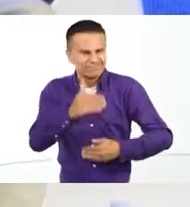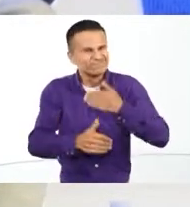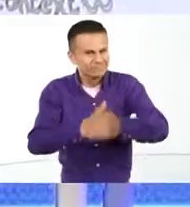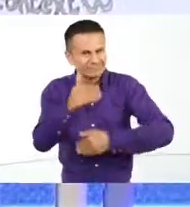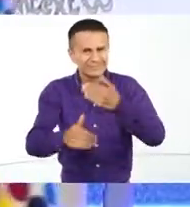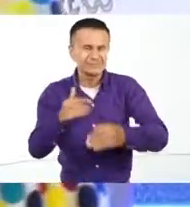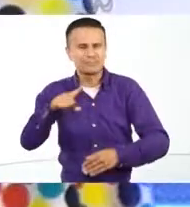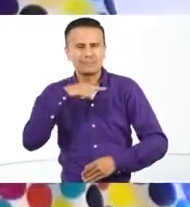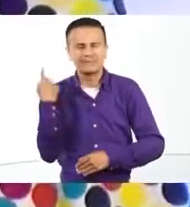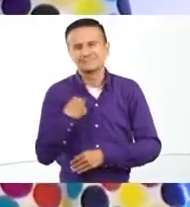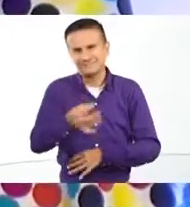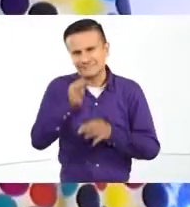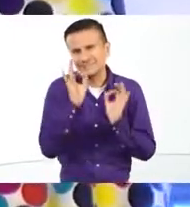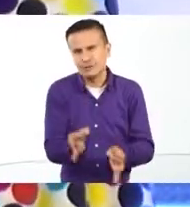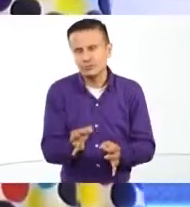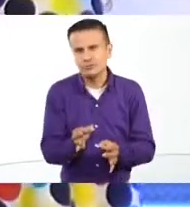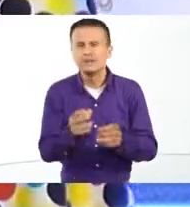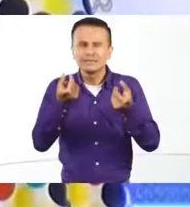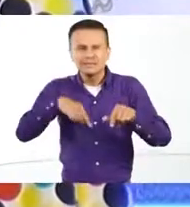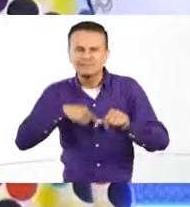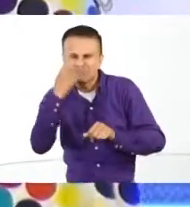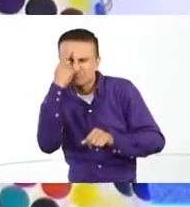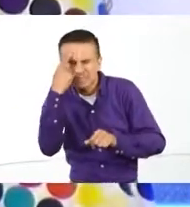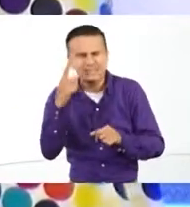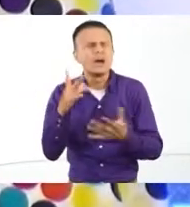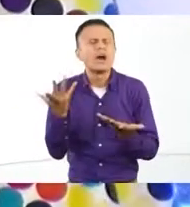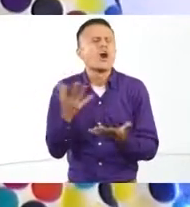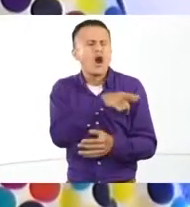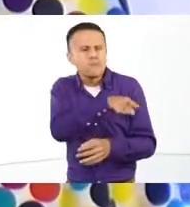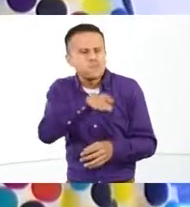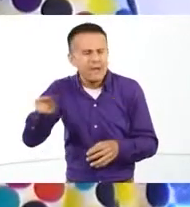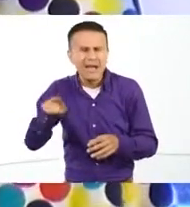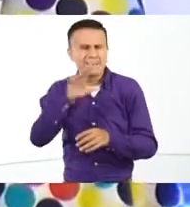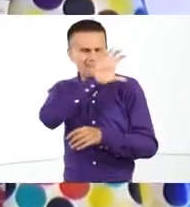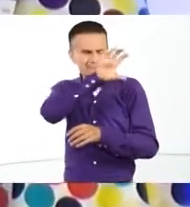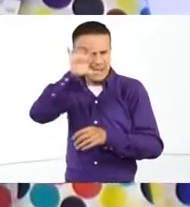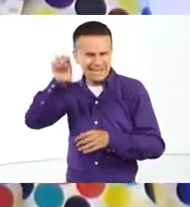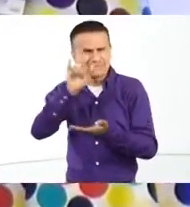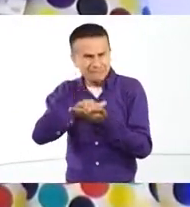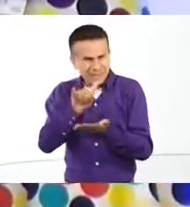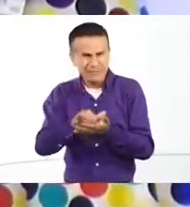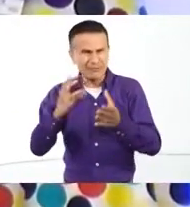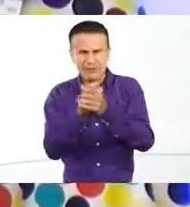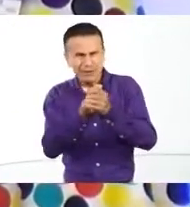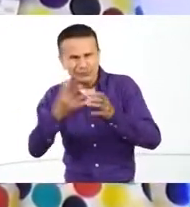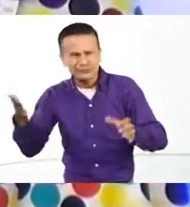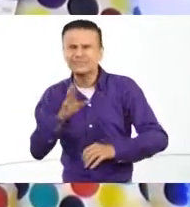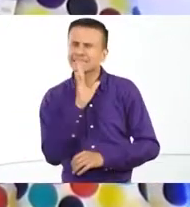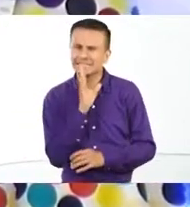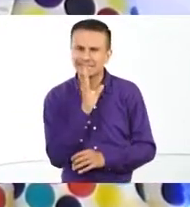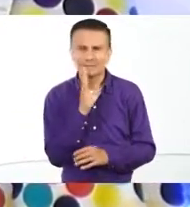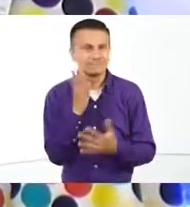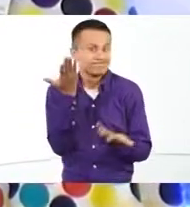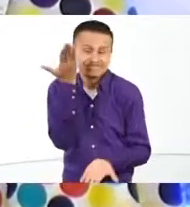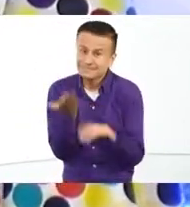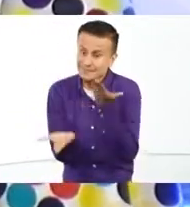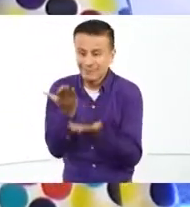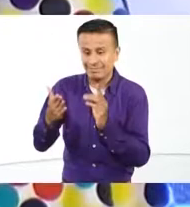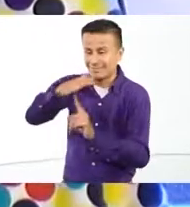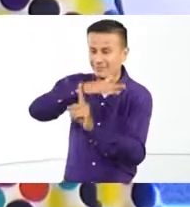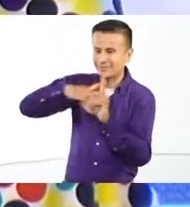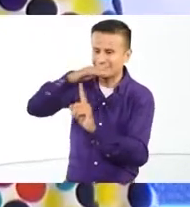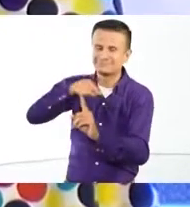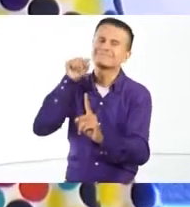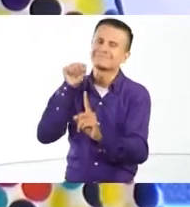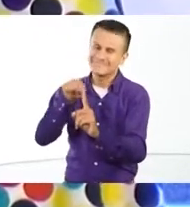doomed to fail. And what I think was added to that was the sense of who is excluded in your country. So that very much matters depending on the